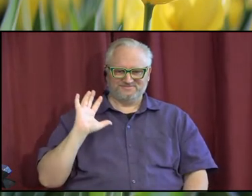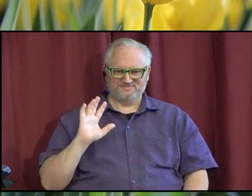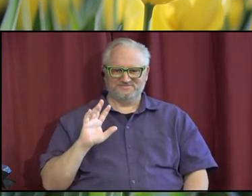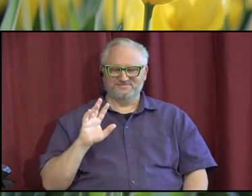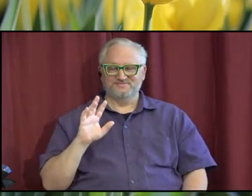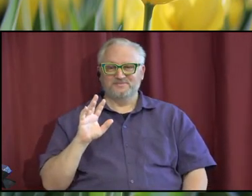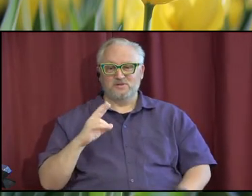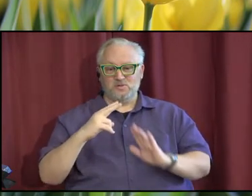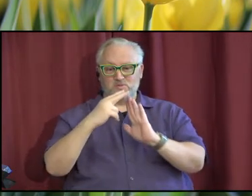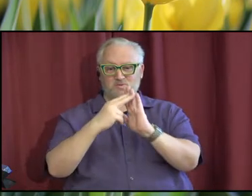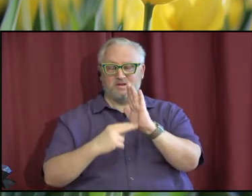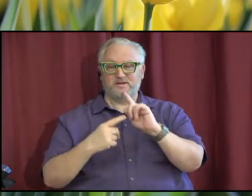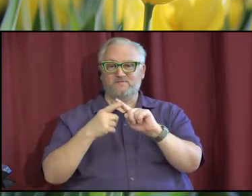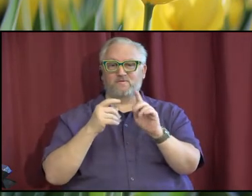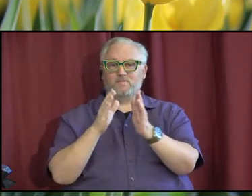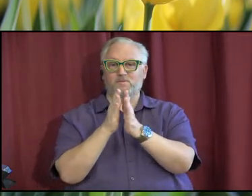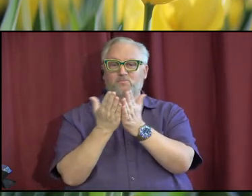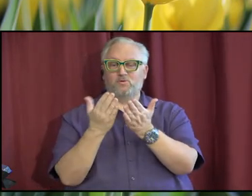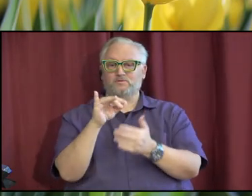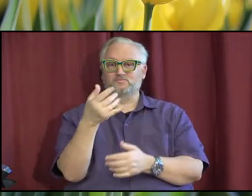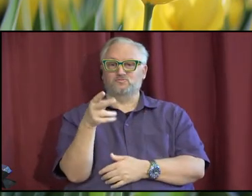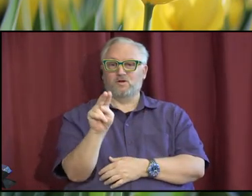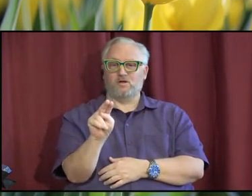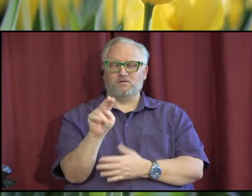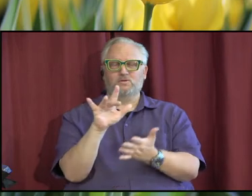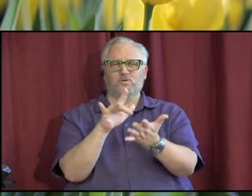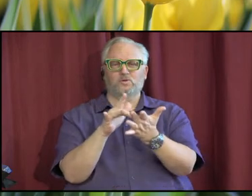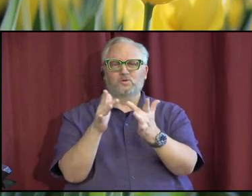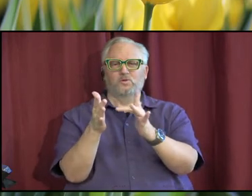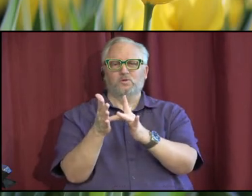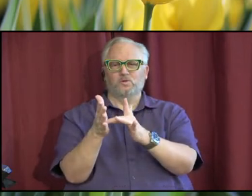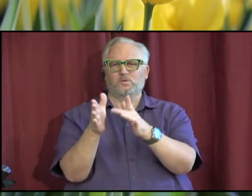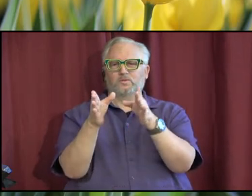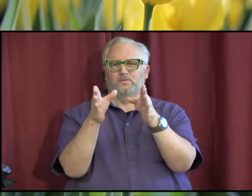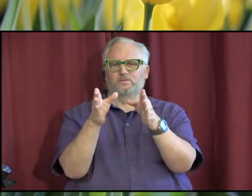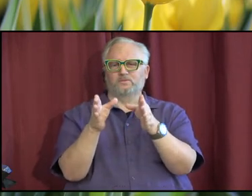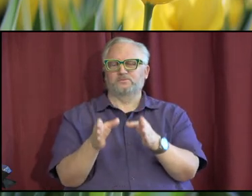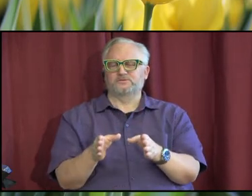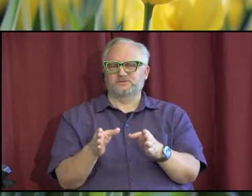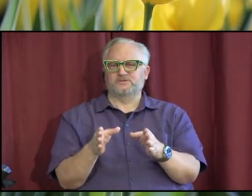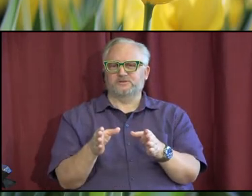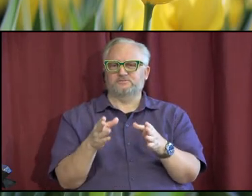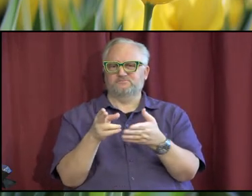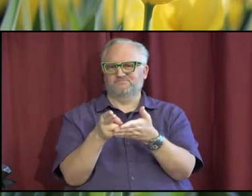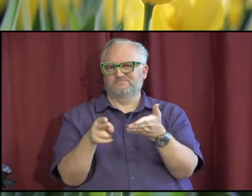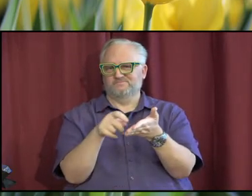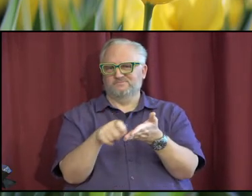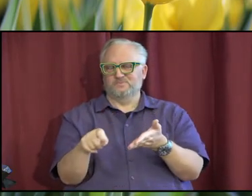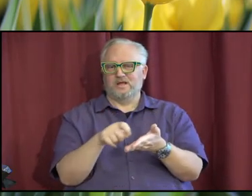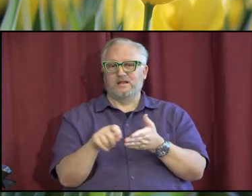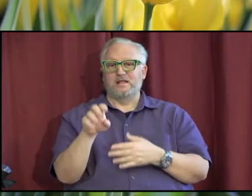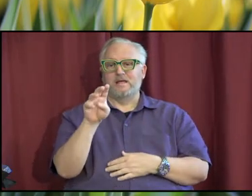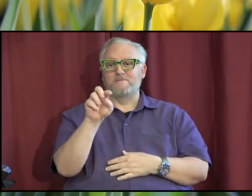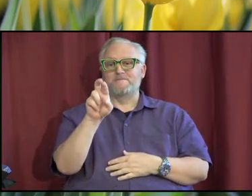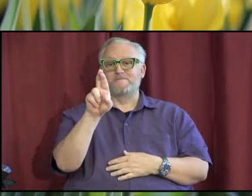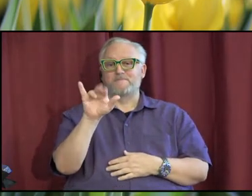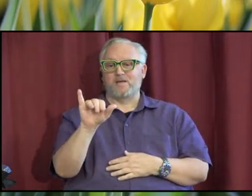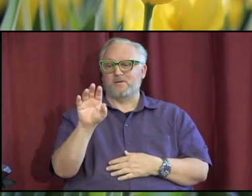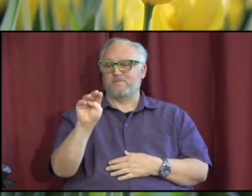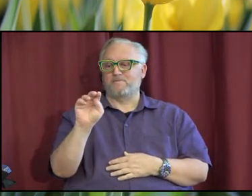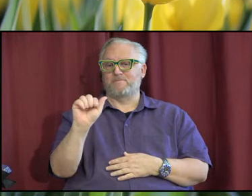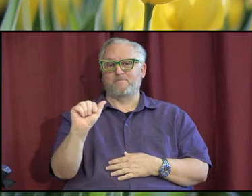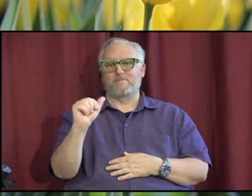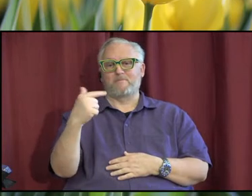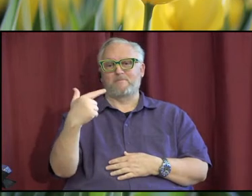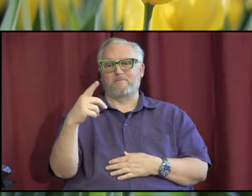That reading from the book of John, from the Christian scriptures, where Mary goes to the tomb so that she can anoint